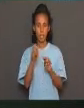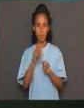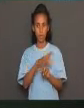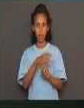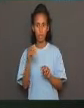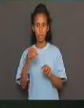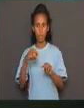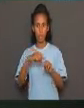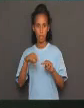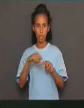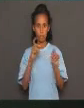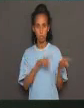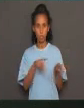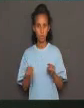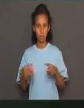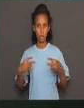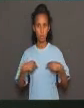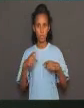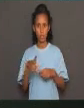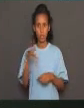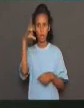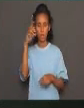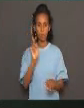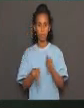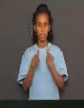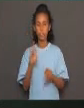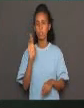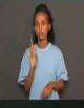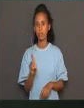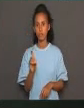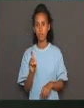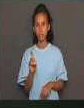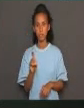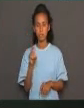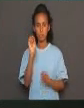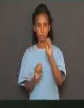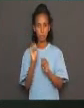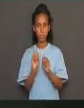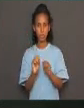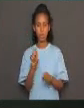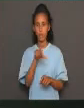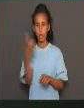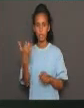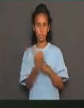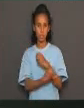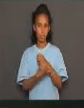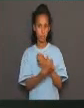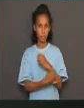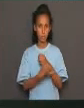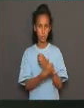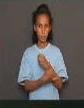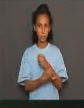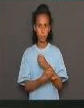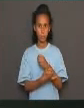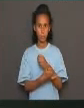Dire Dawa and Harare also have high population densities compared to the